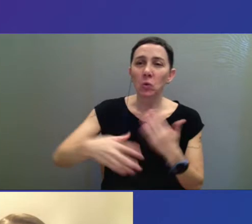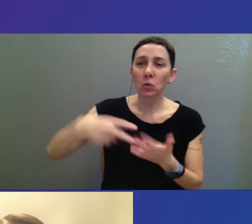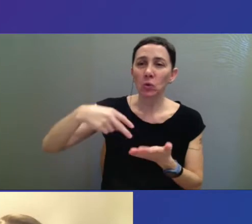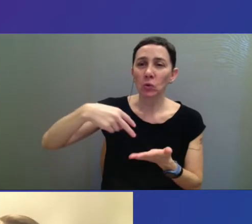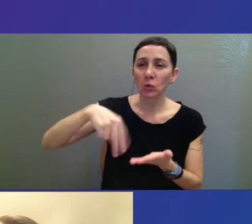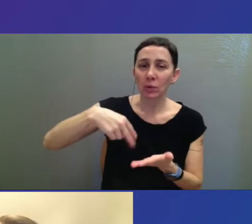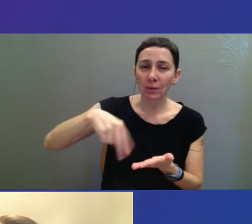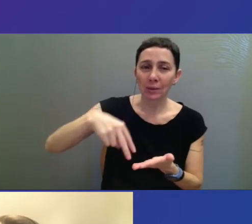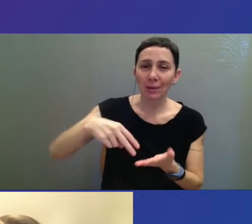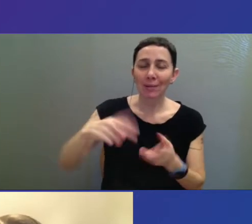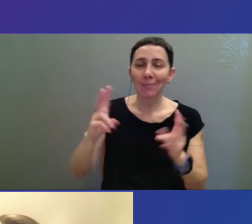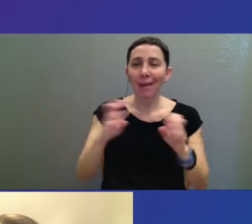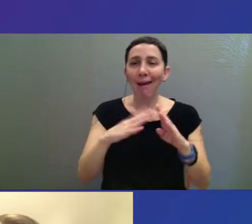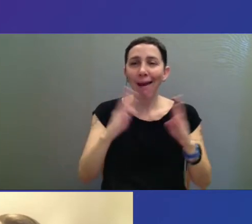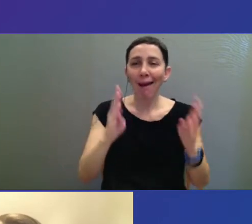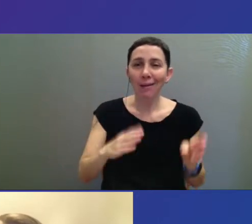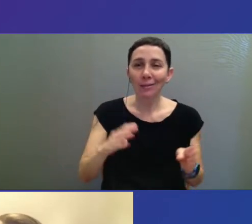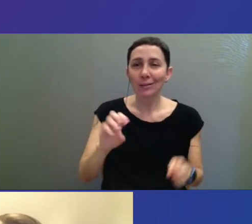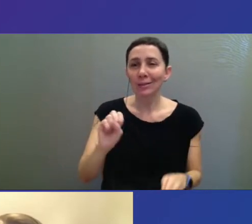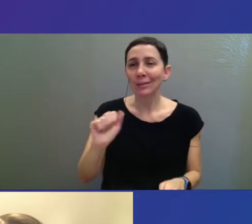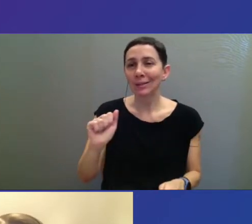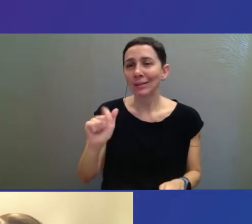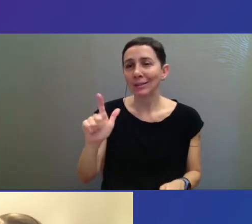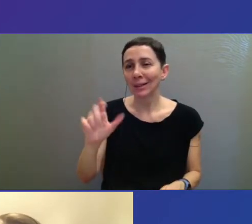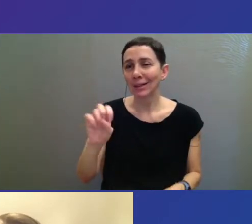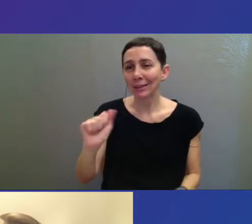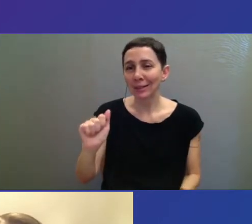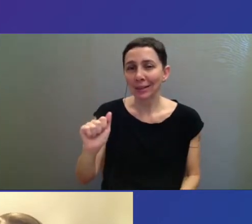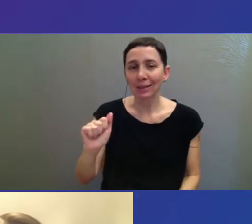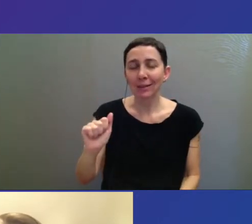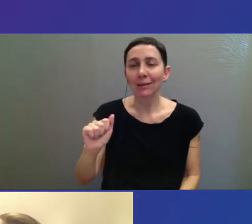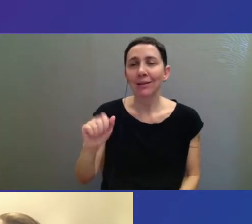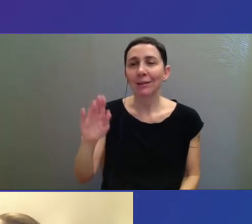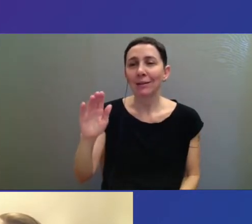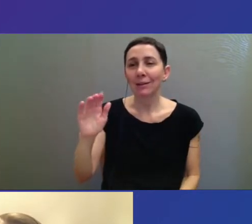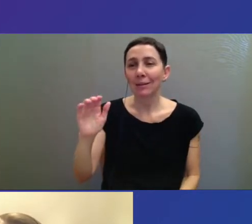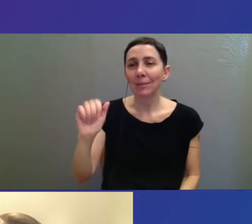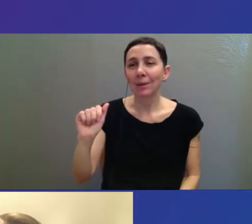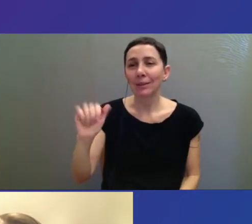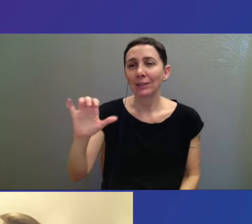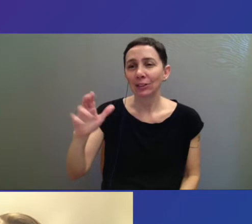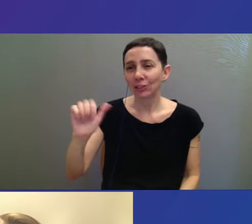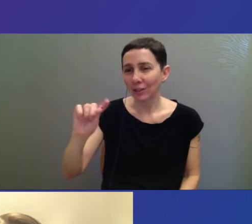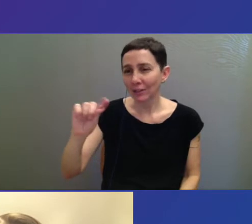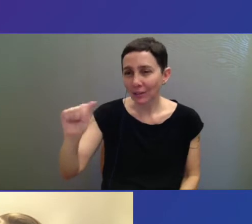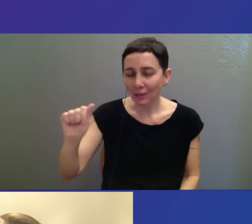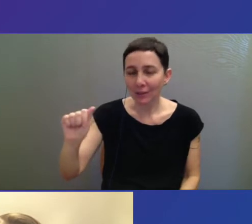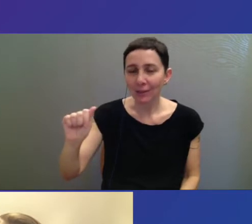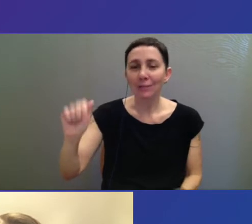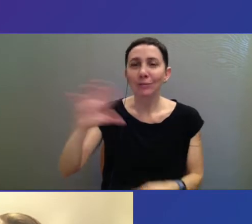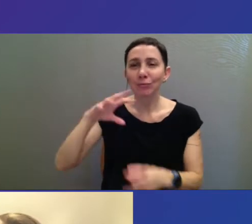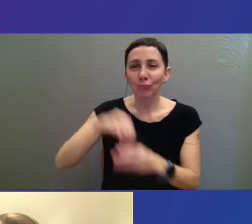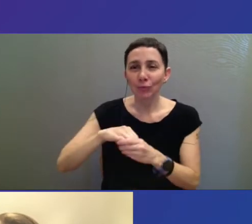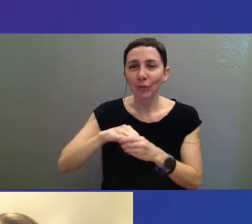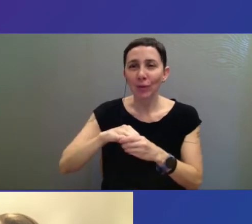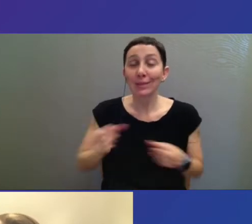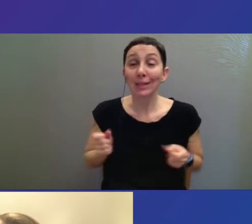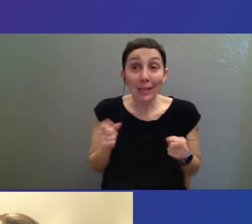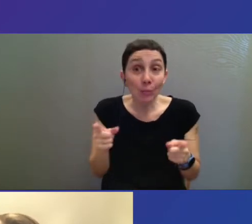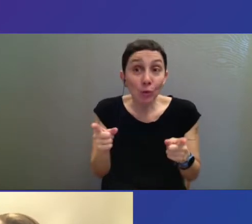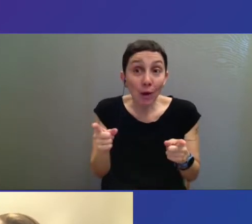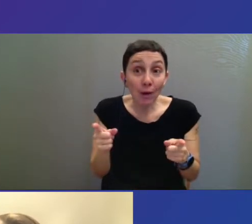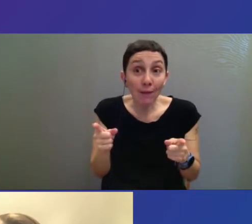house, salsa, bachata, really is about improvisation. And a lot of it